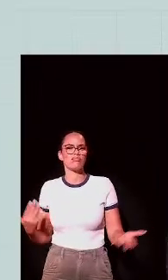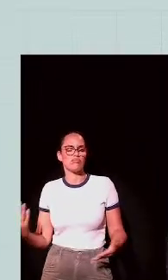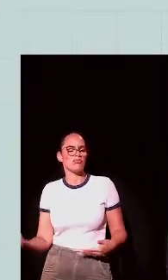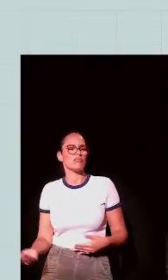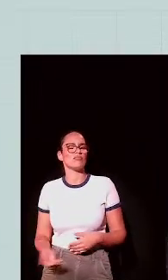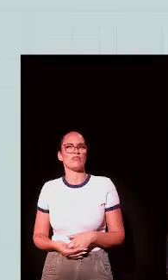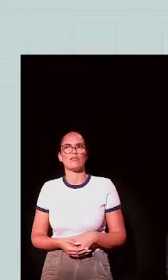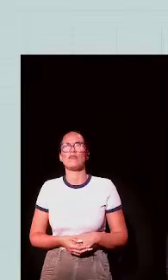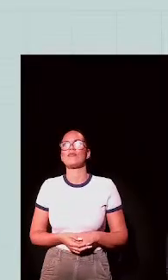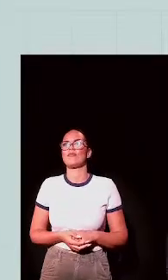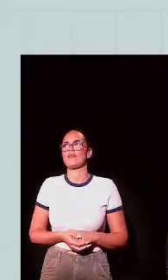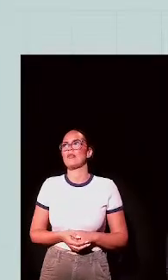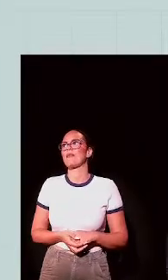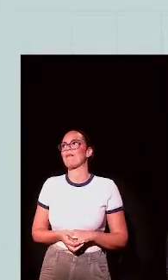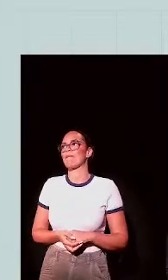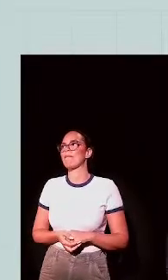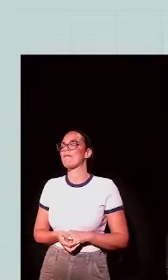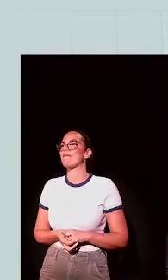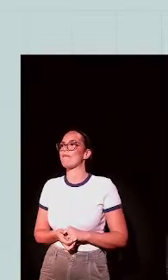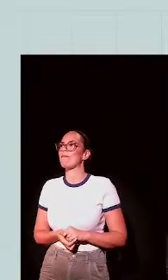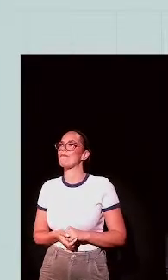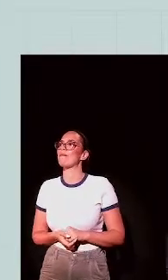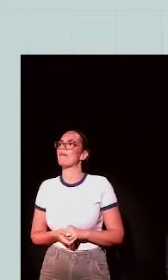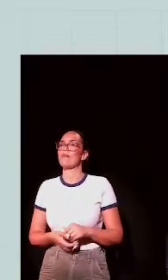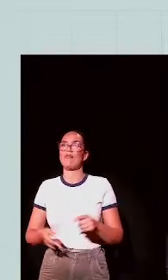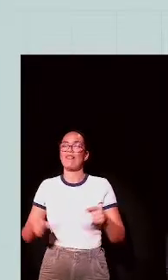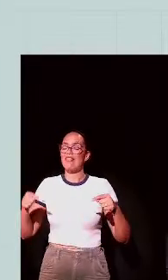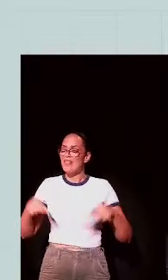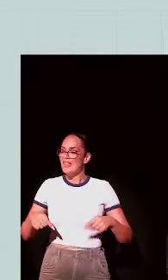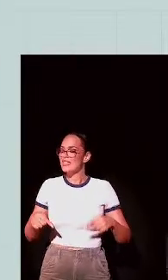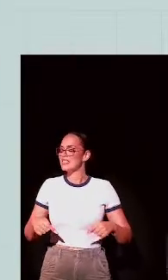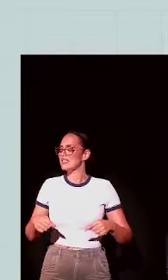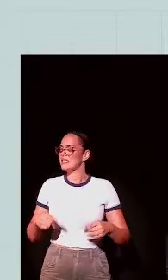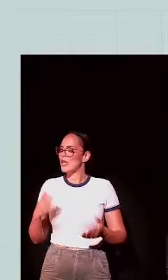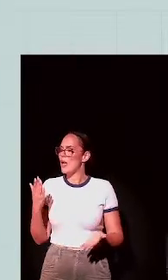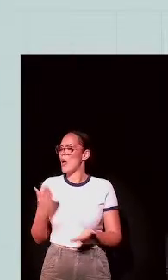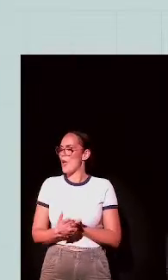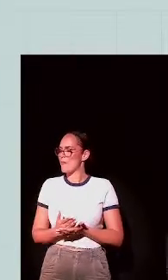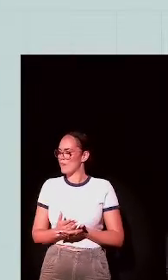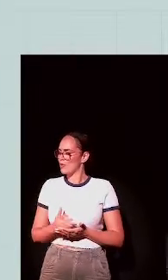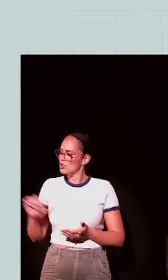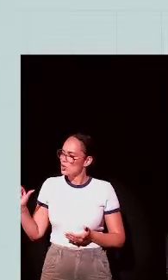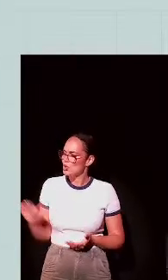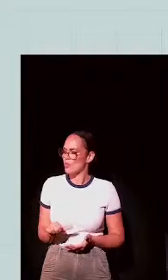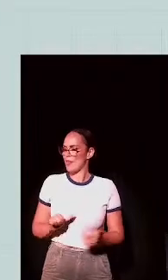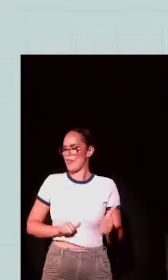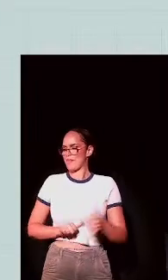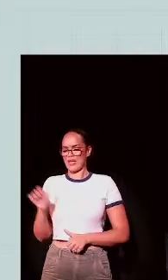And these should be the best years of my life.